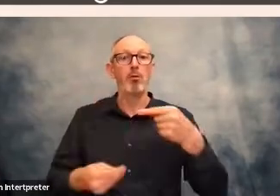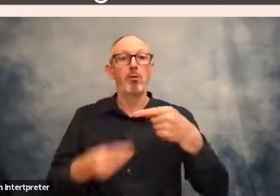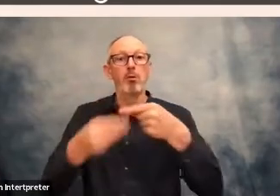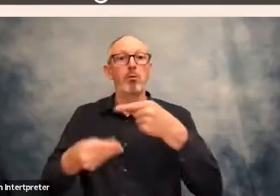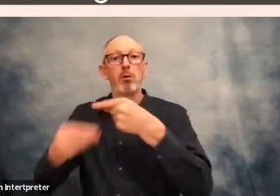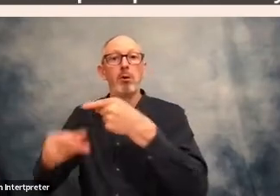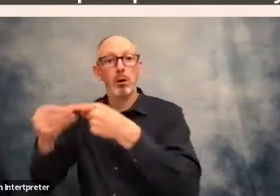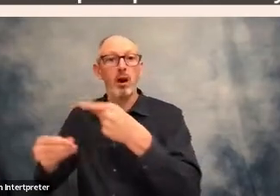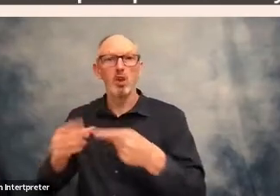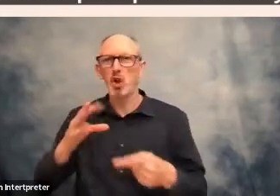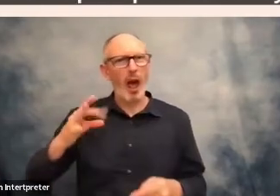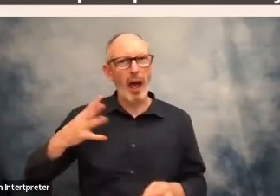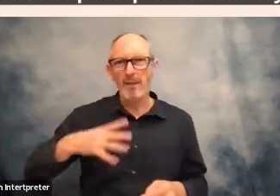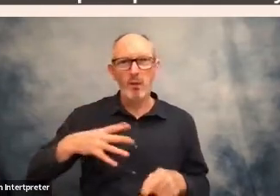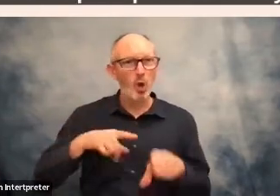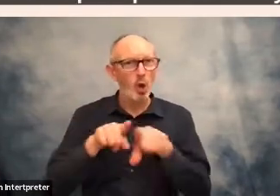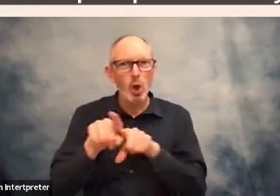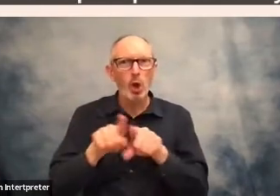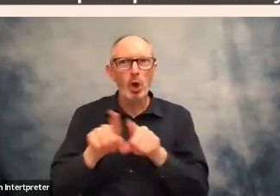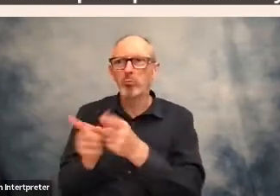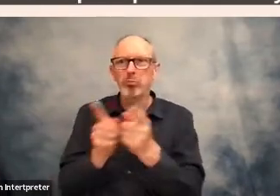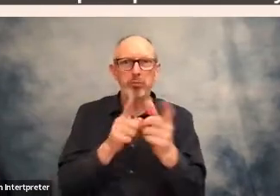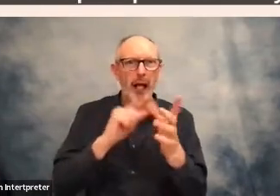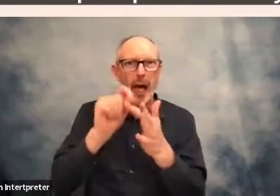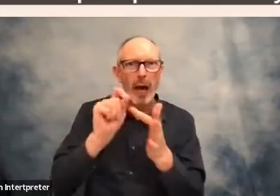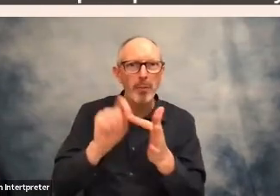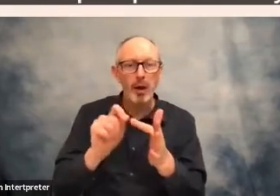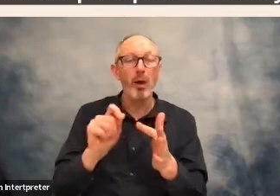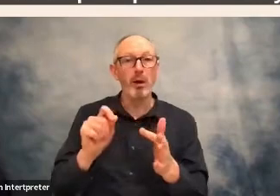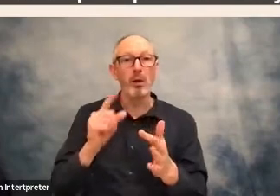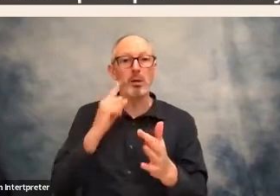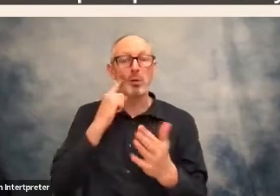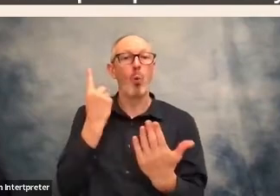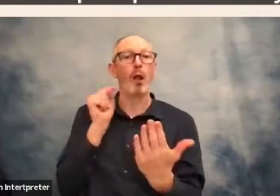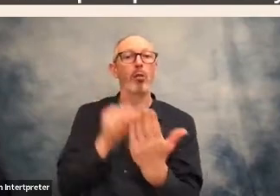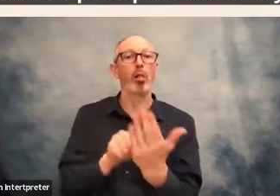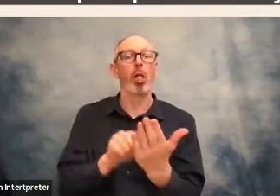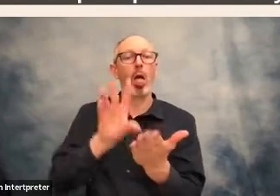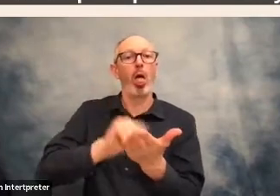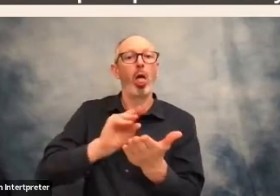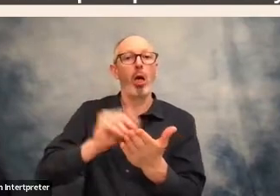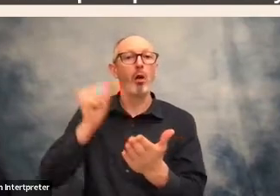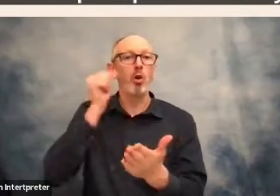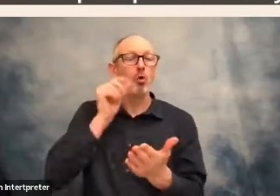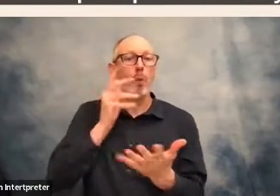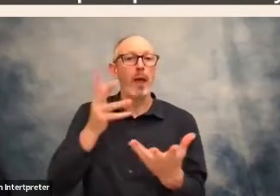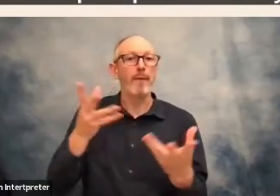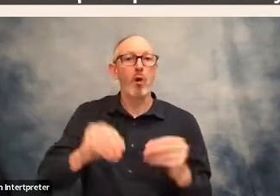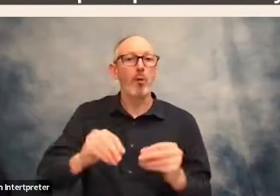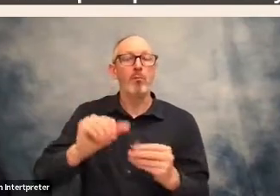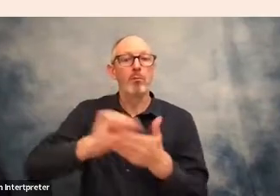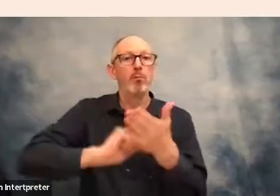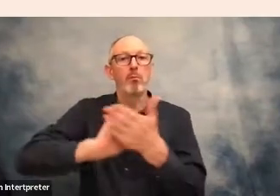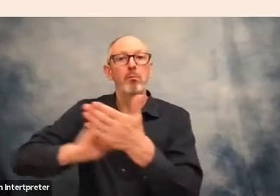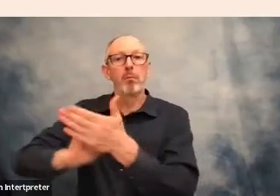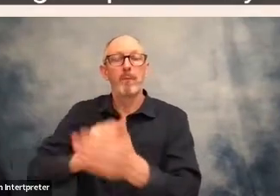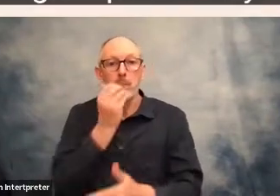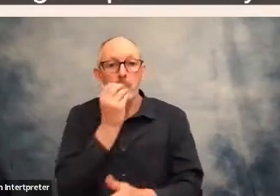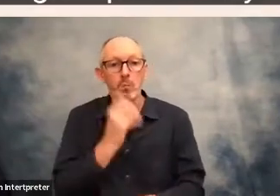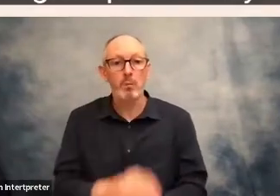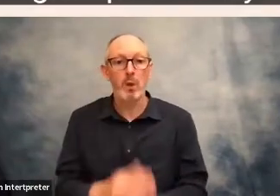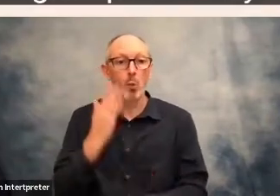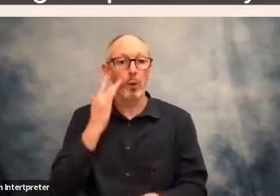learn the app. AppGenie becomes the interface, turning intent into action. When people first try AppGenie,